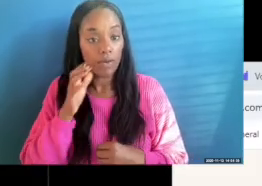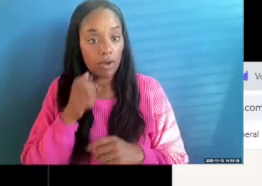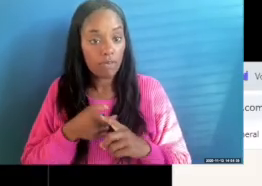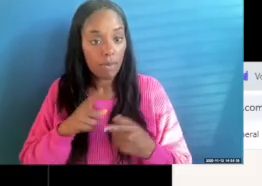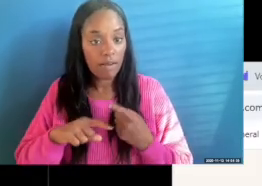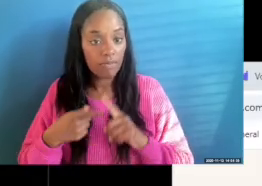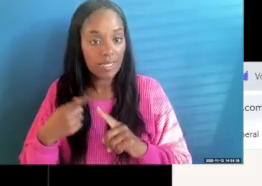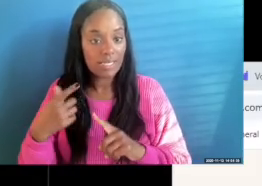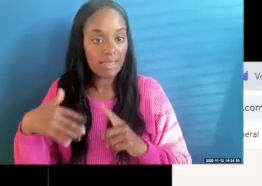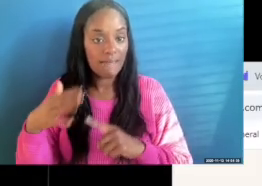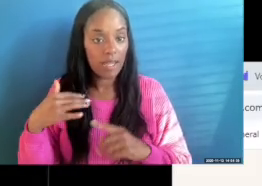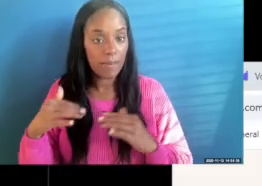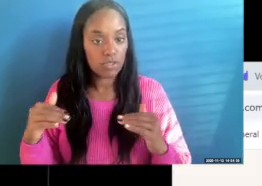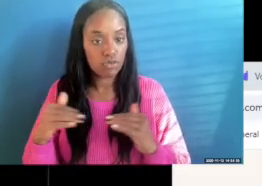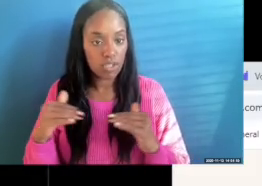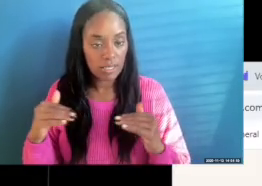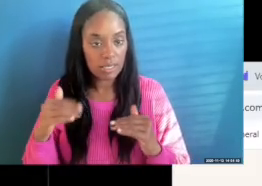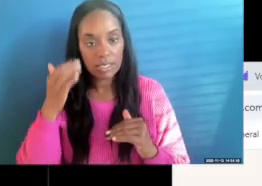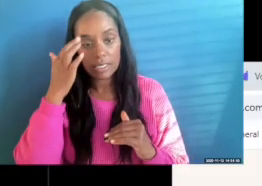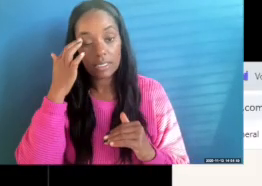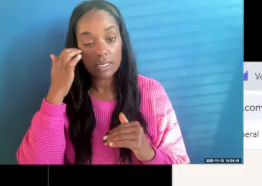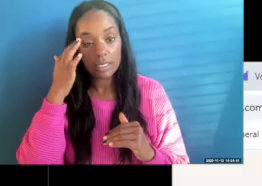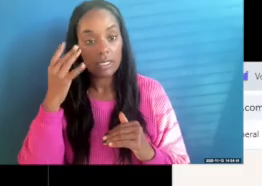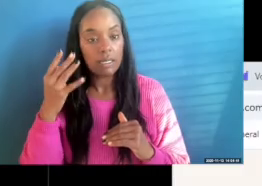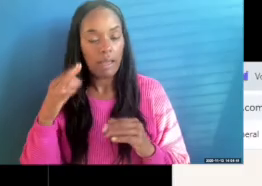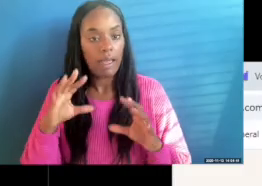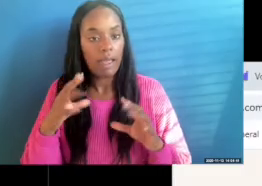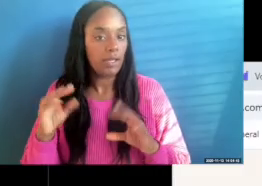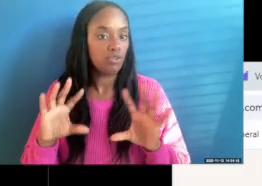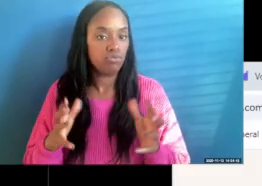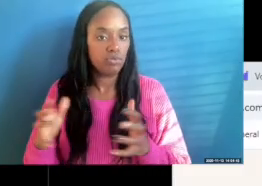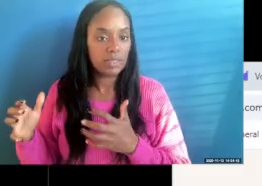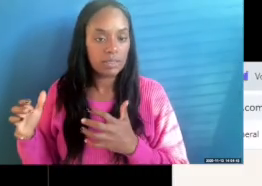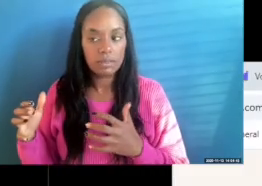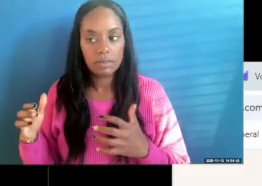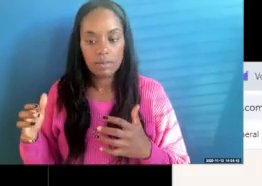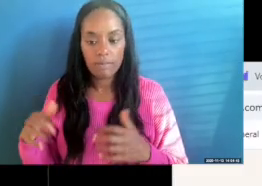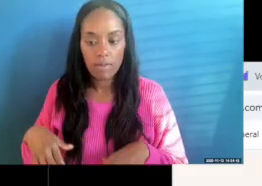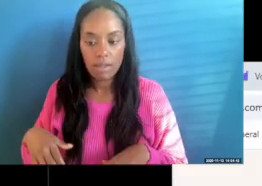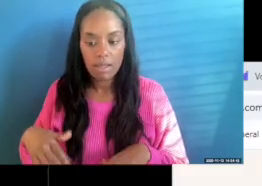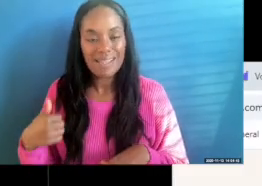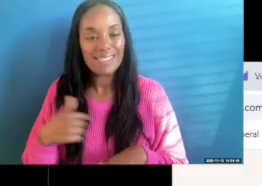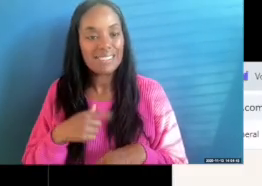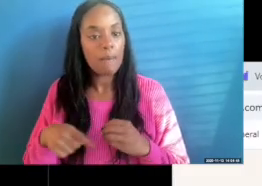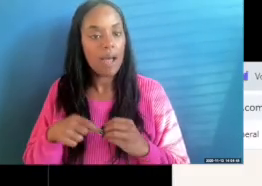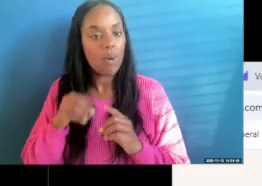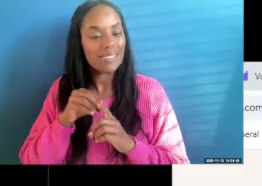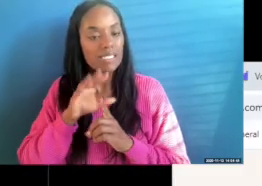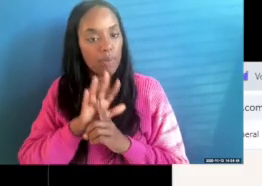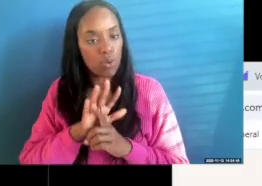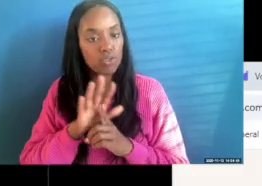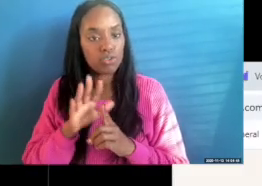start. But I would say on the reason why I put other is that, it depends on what market we're talking